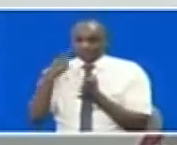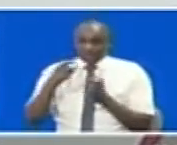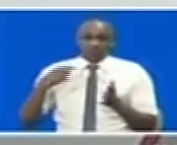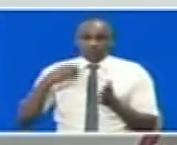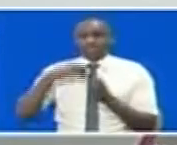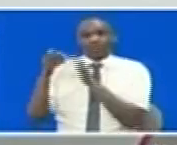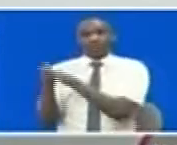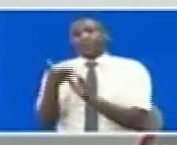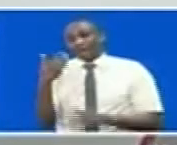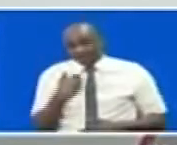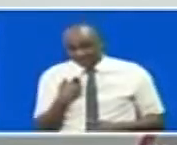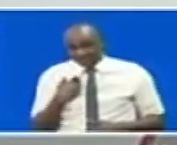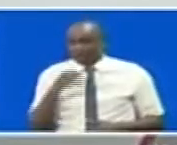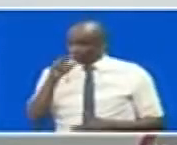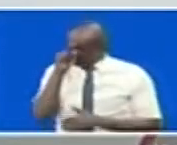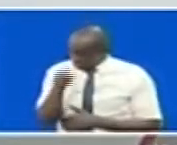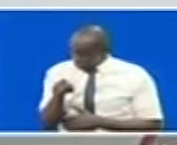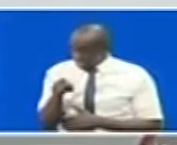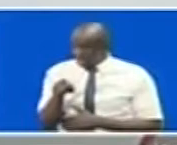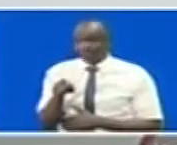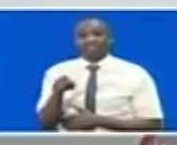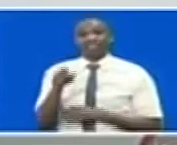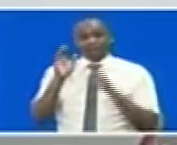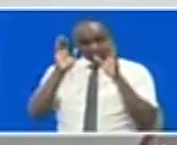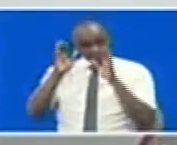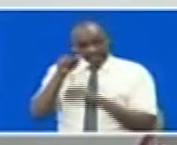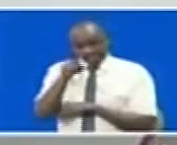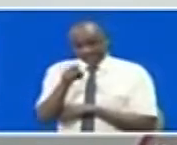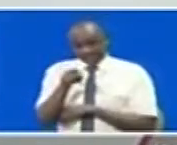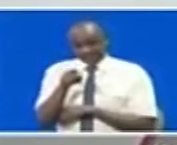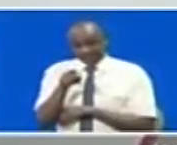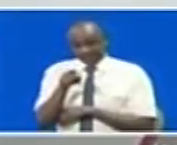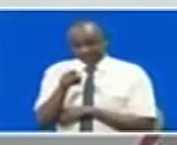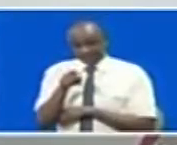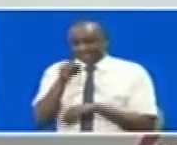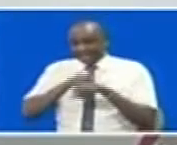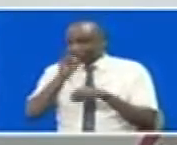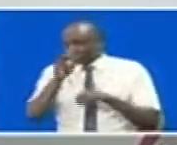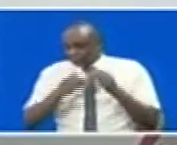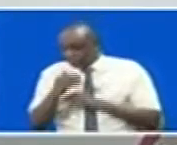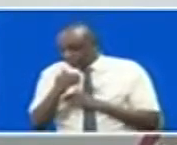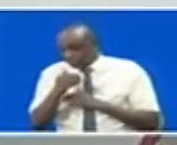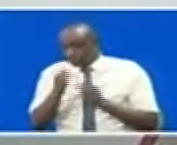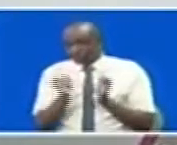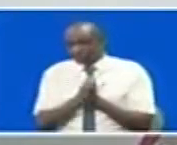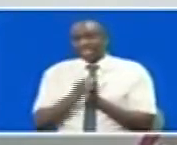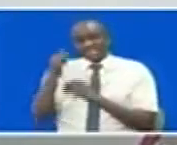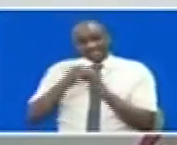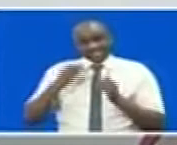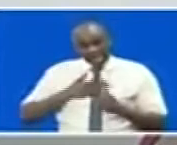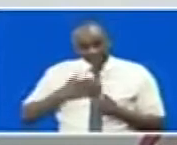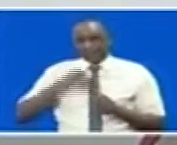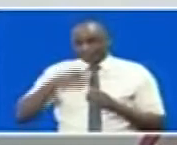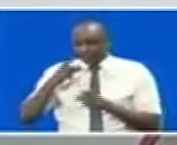being persecuted. And that's what of the McCollins was important, because moving forward, even the atmosphere in the country, people were